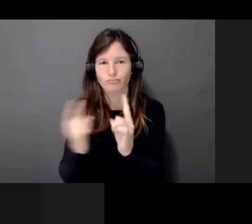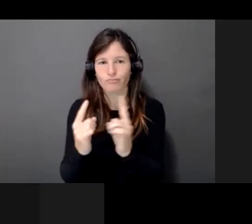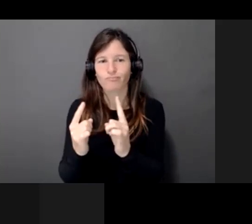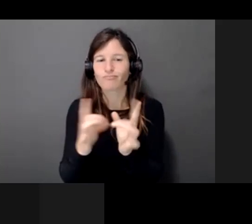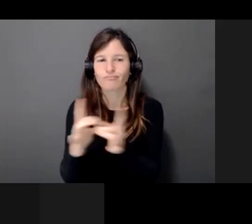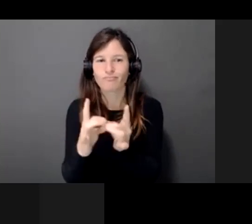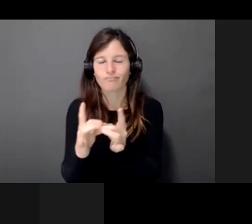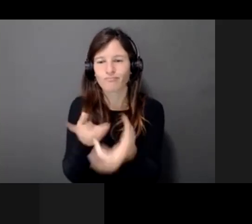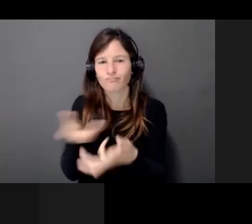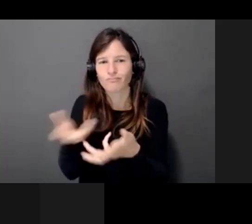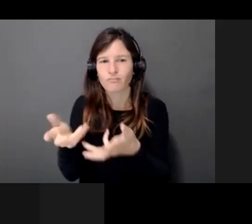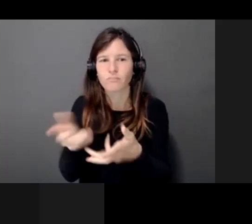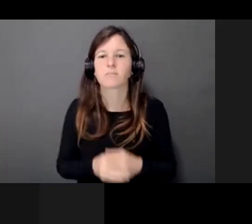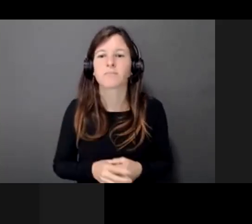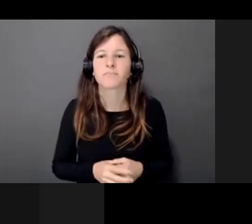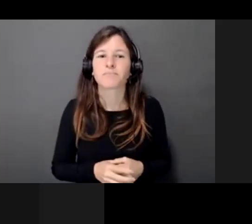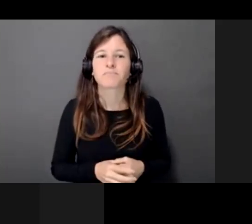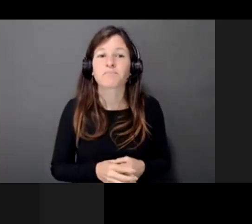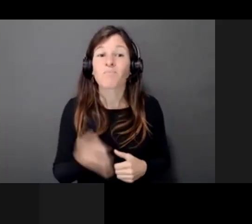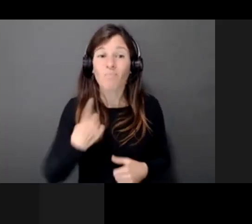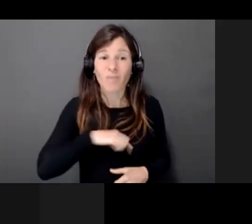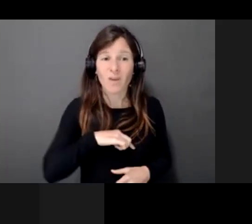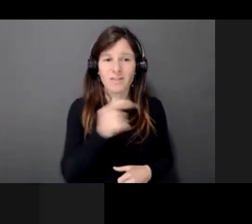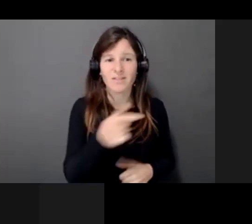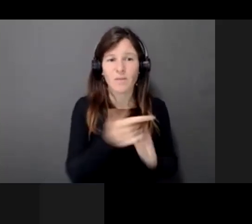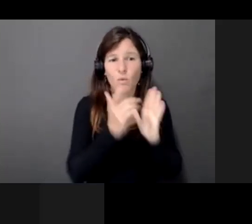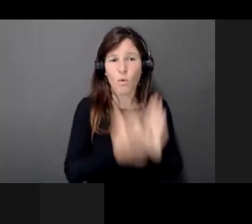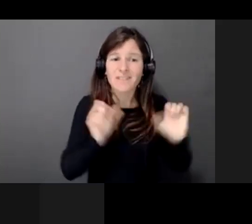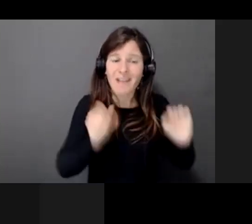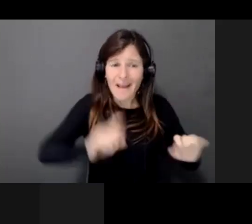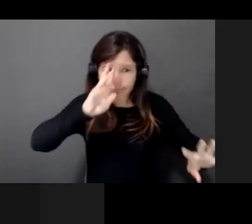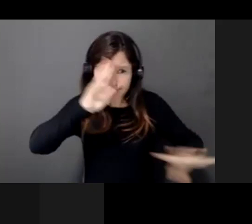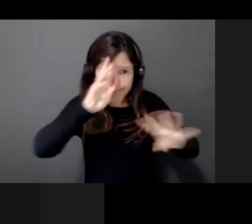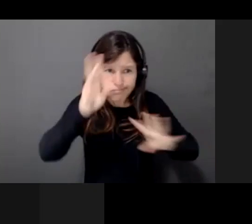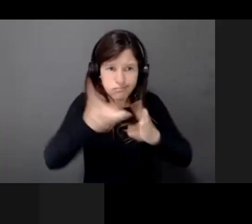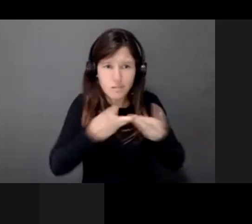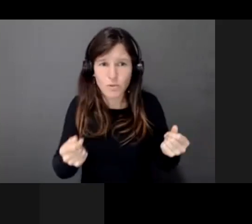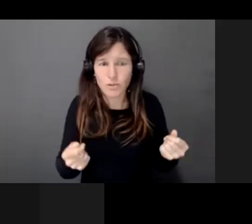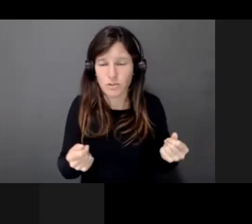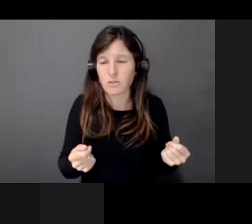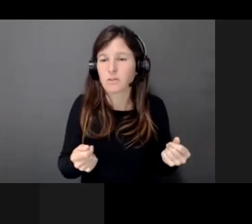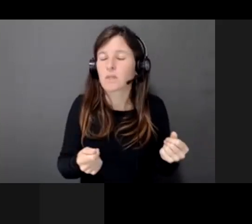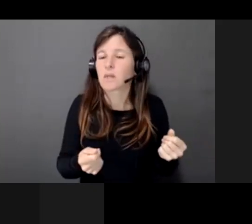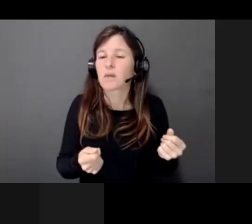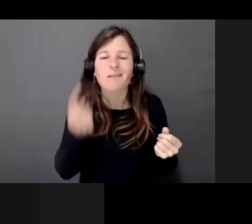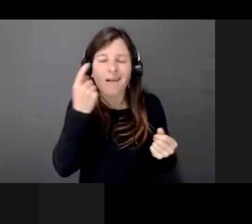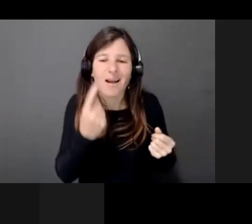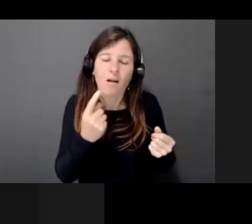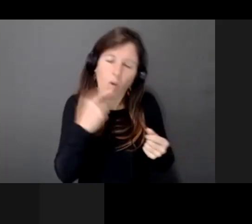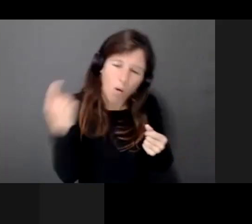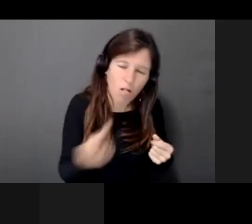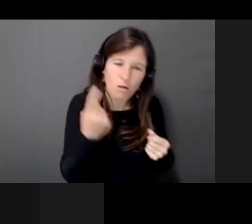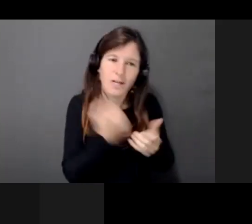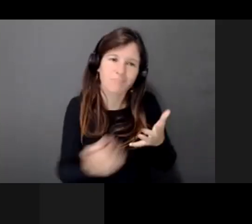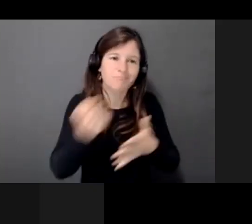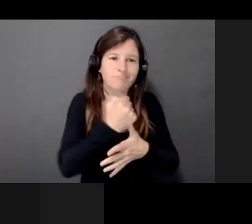this most of the time. Sometimes we definitely have to look at the safety of the complainant and say, what is